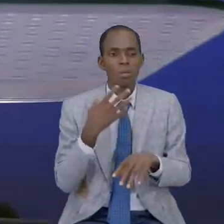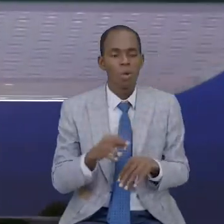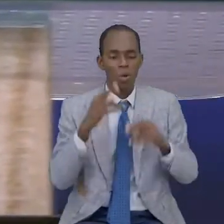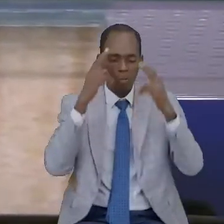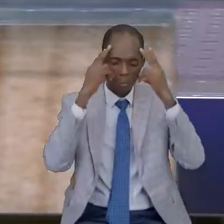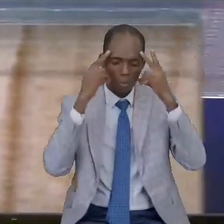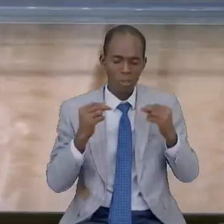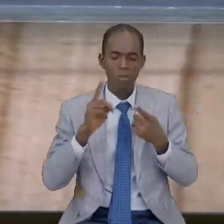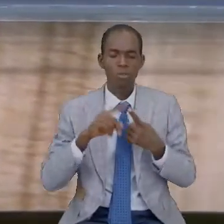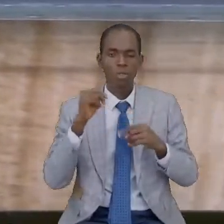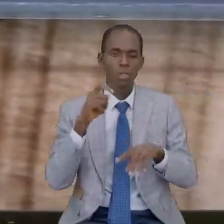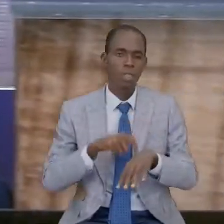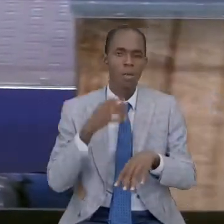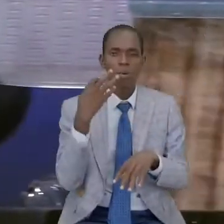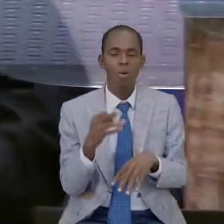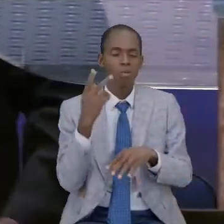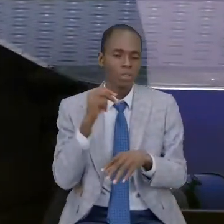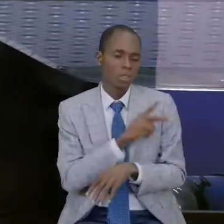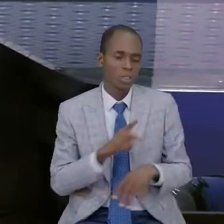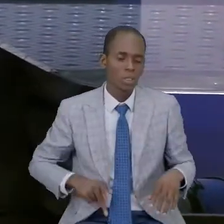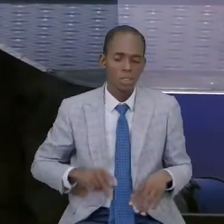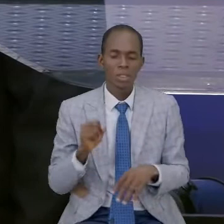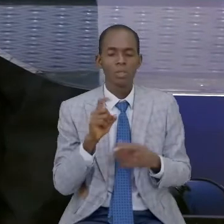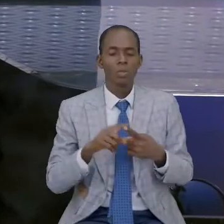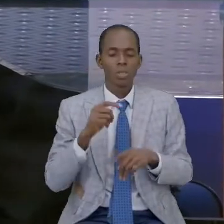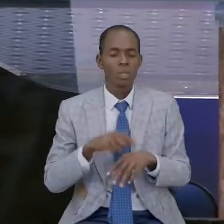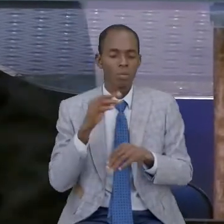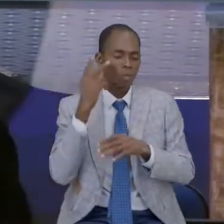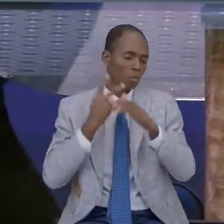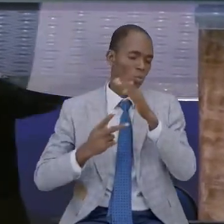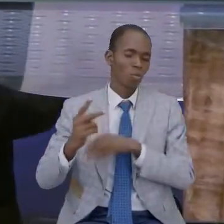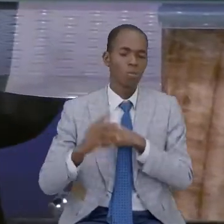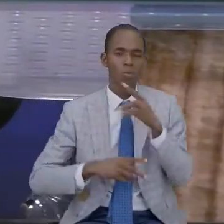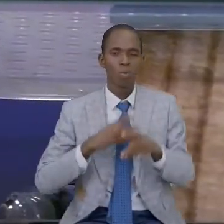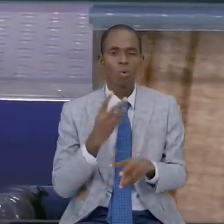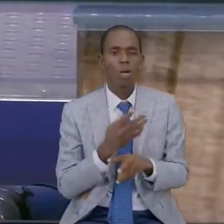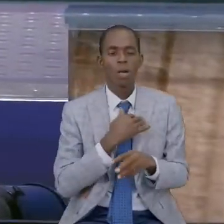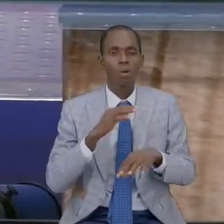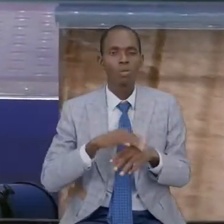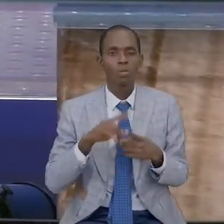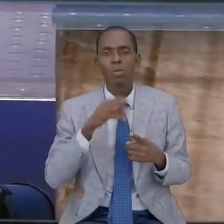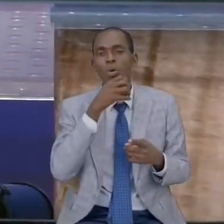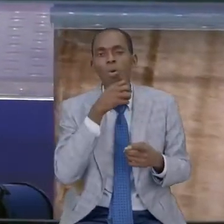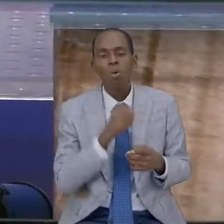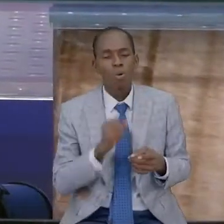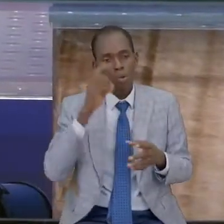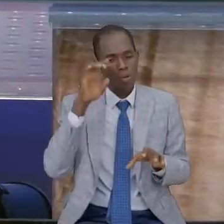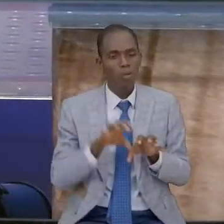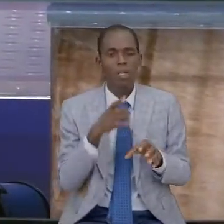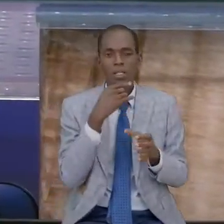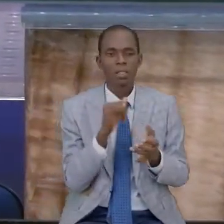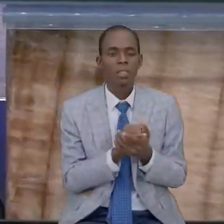through to the time of the kings, and the time of the prophets, unto the age of the Old Covenant. And he's saying, the